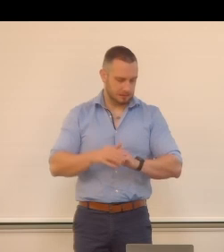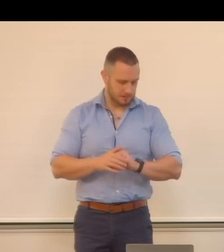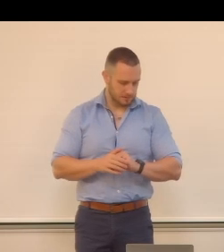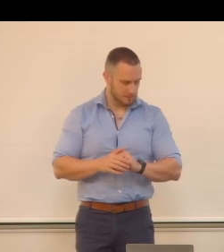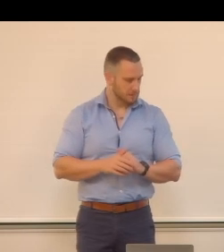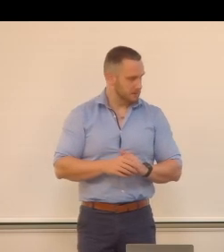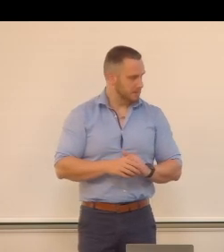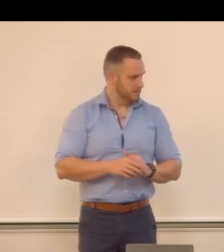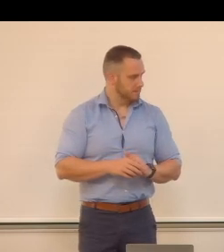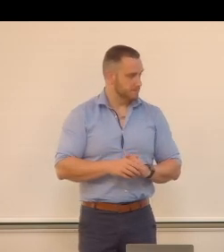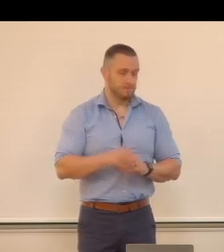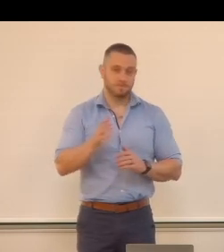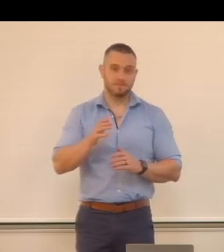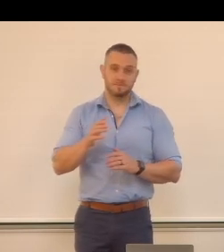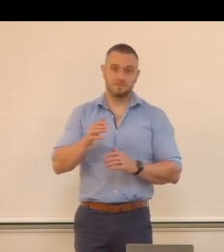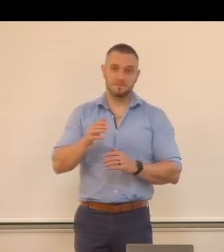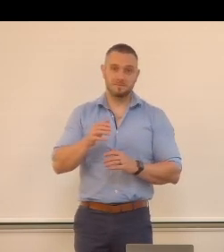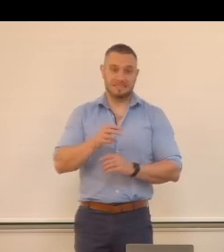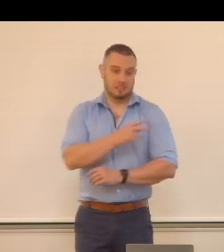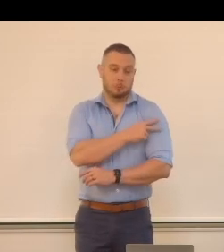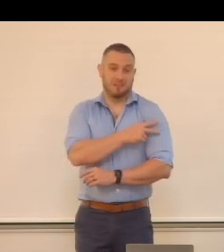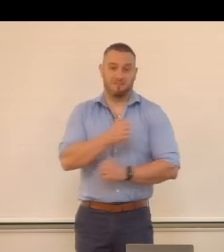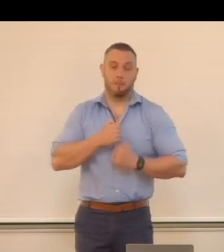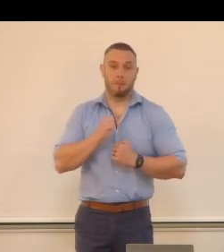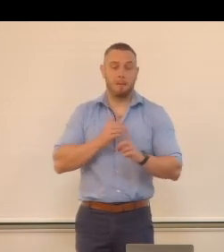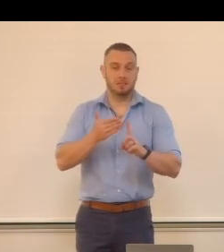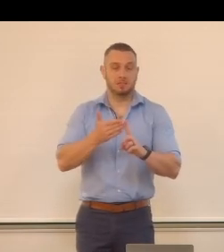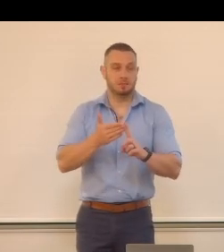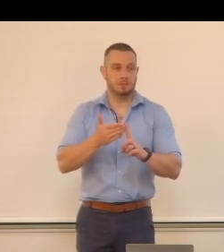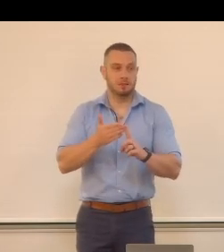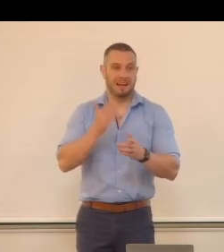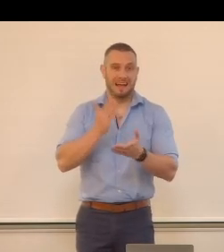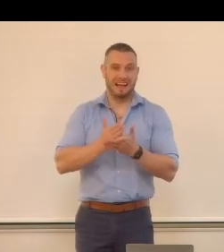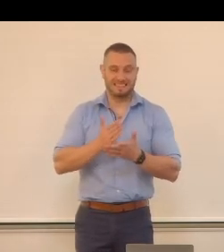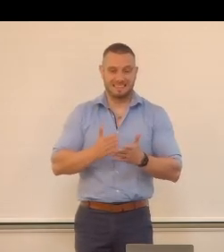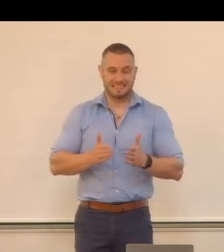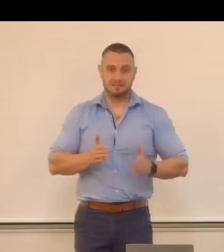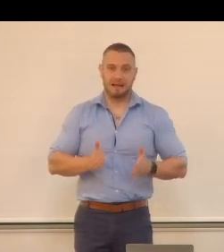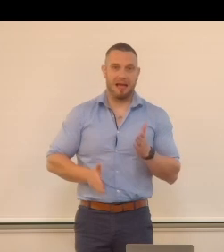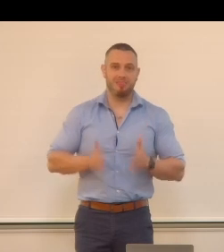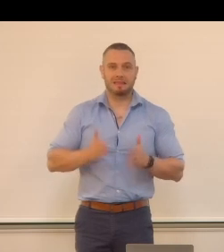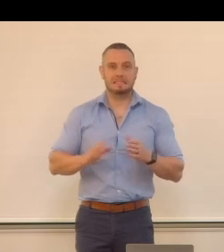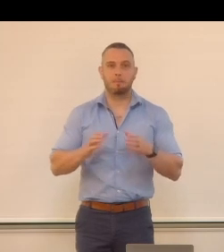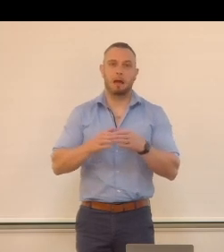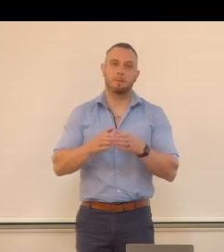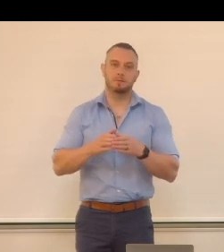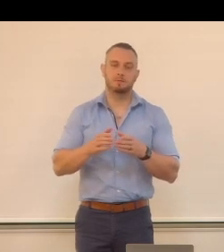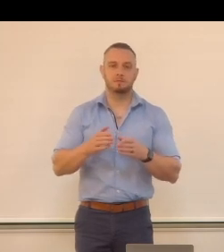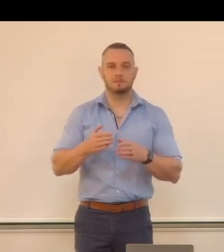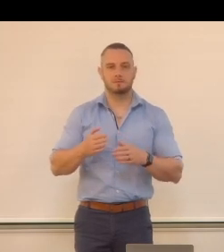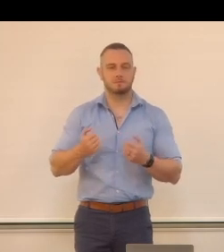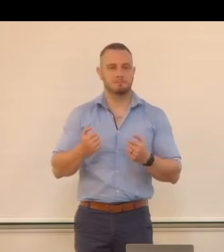The commander that I had for my mission was actually athletic department manager. At Johnson Space